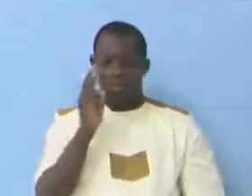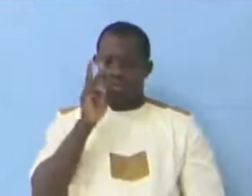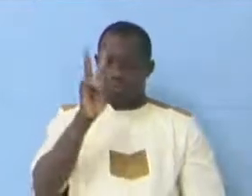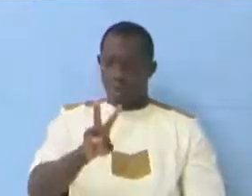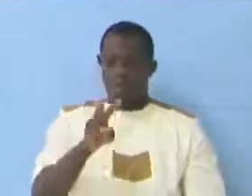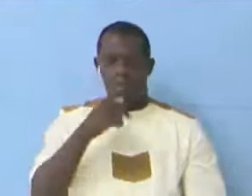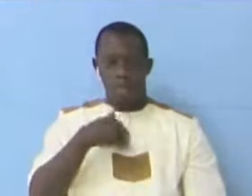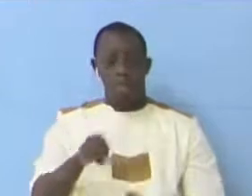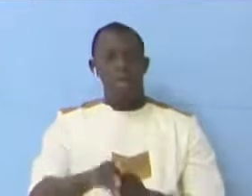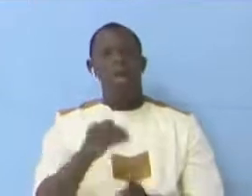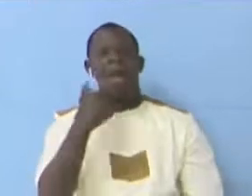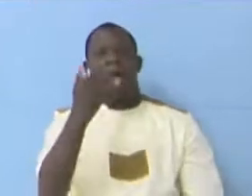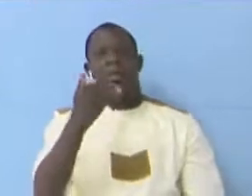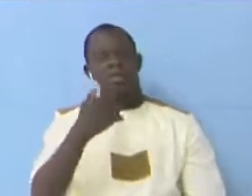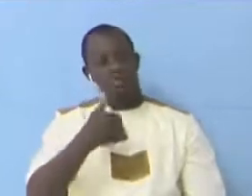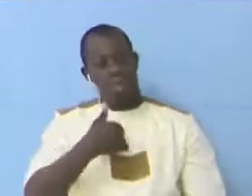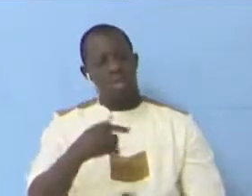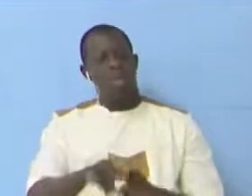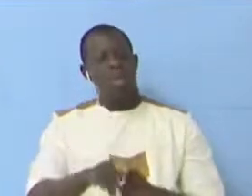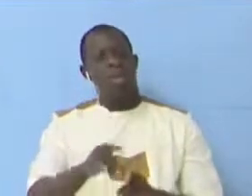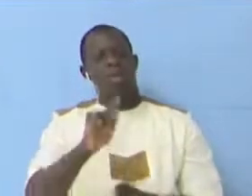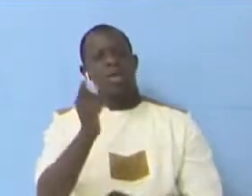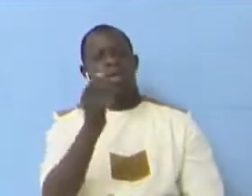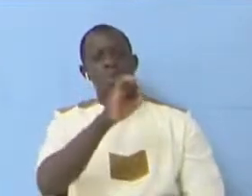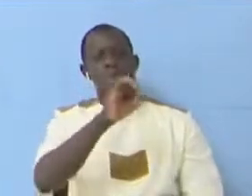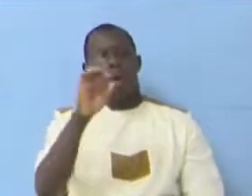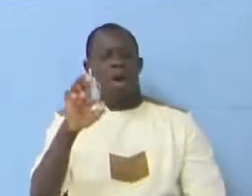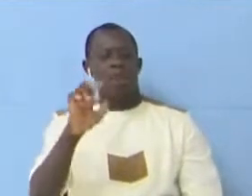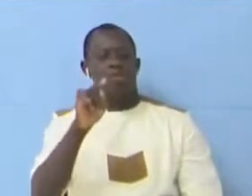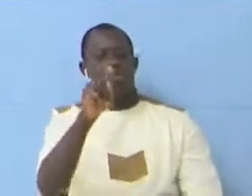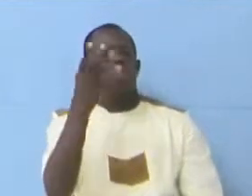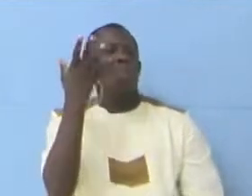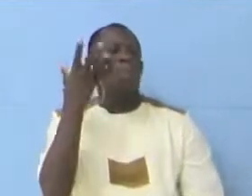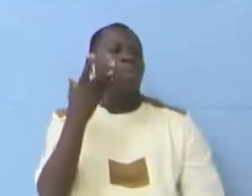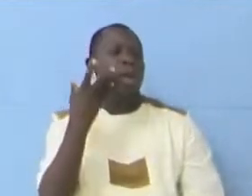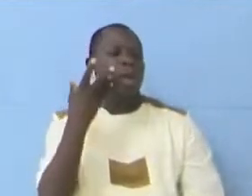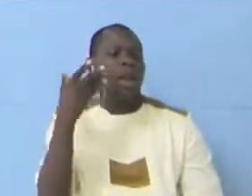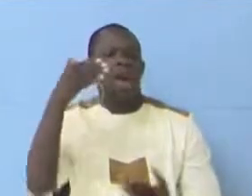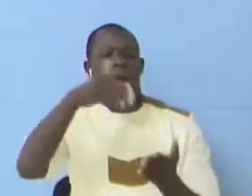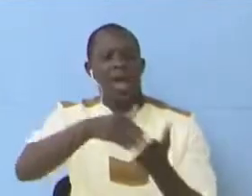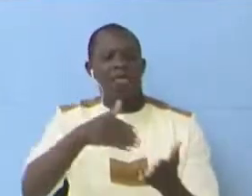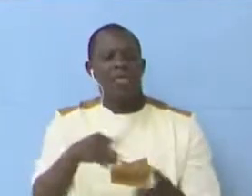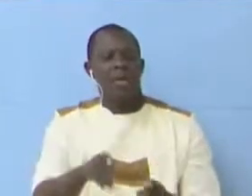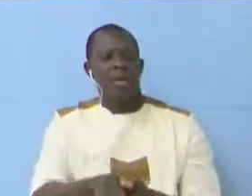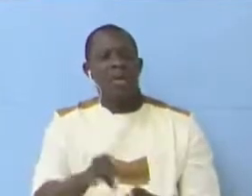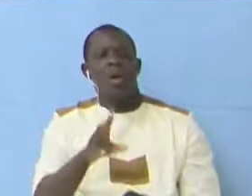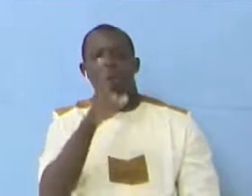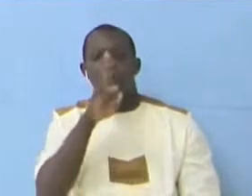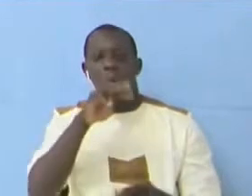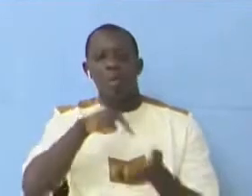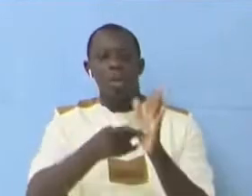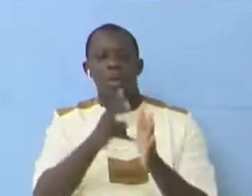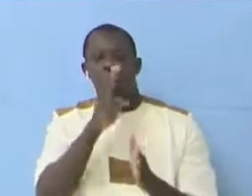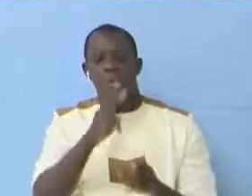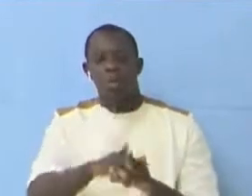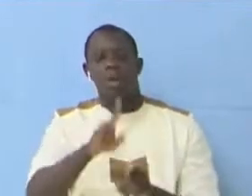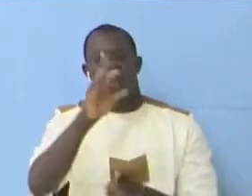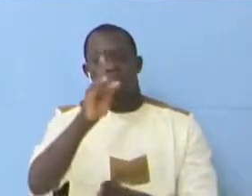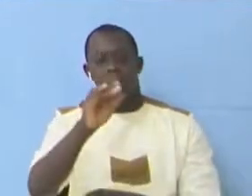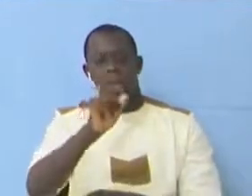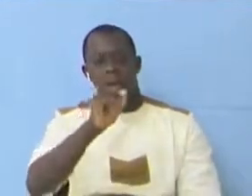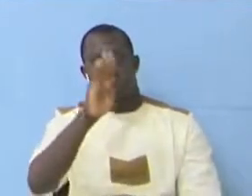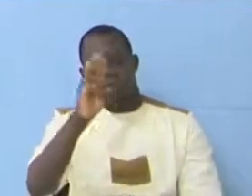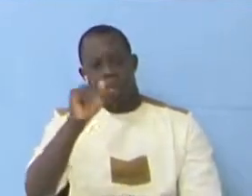me, "Ngor muntuma lay nata." When he saw me, asked me, Ngor, when did you come? And who are you referring to? Daba Maren. ku la wax